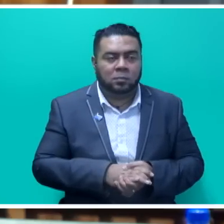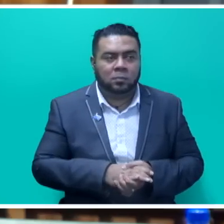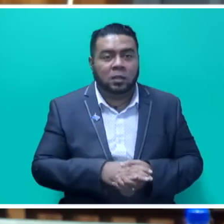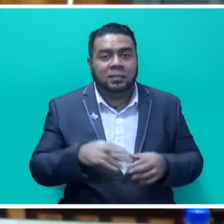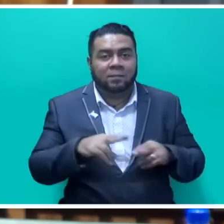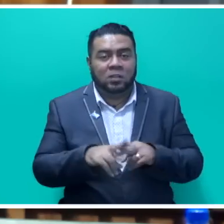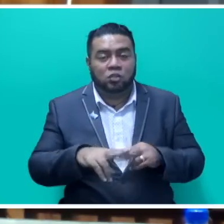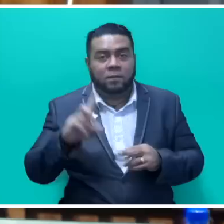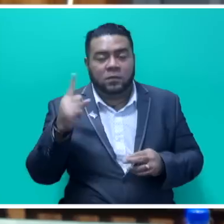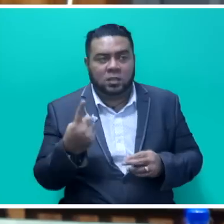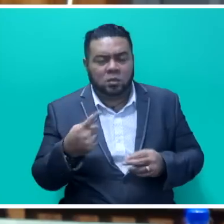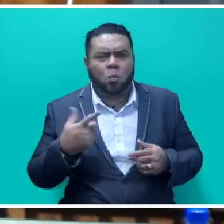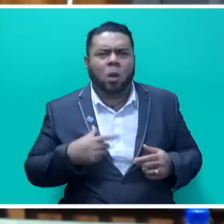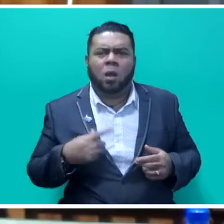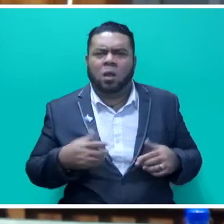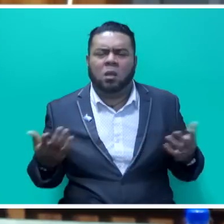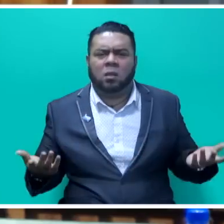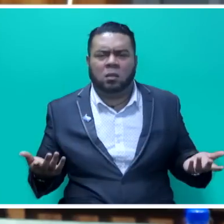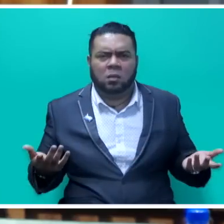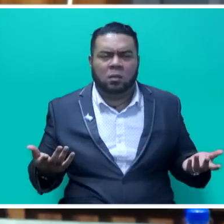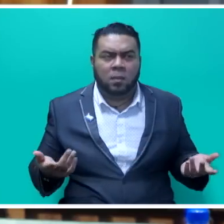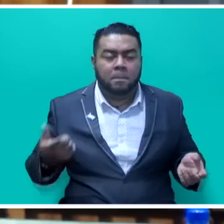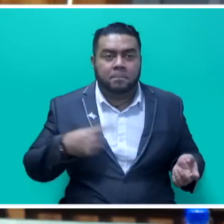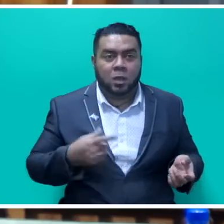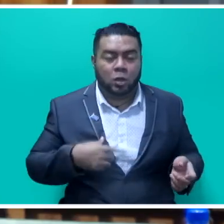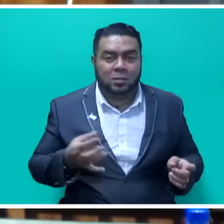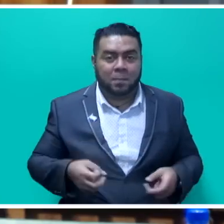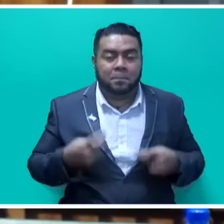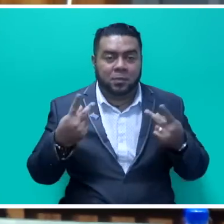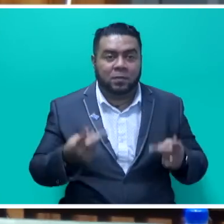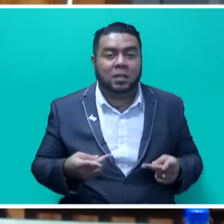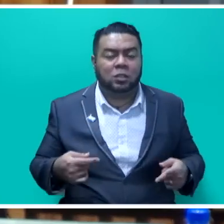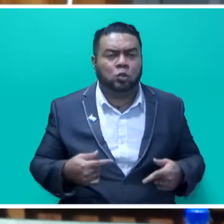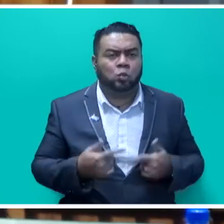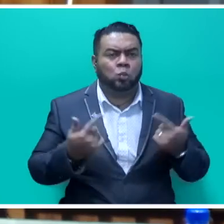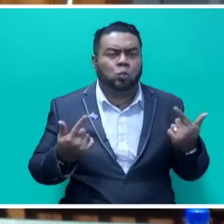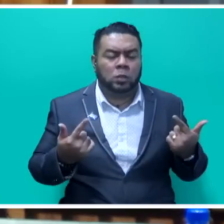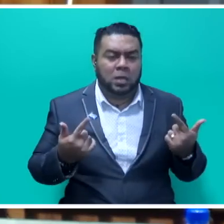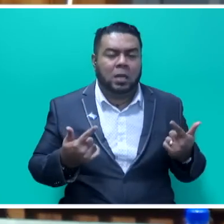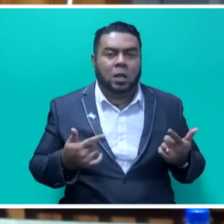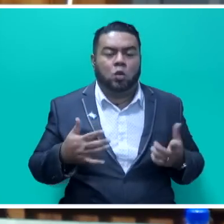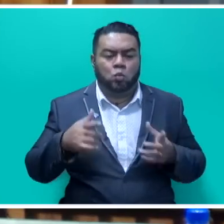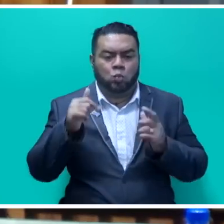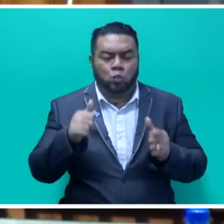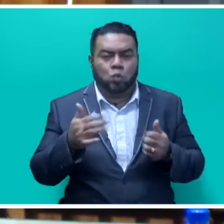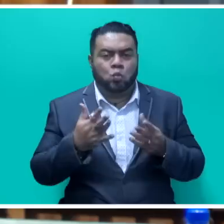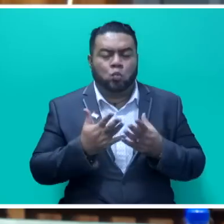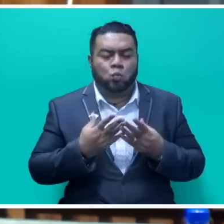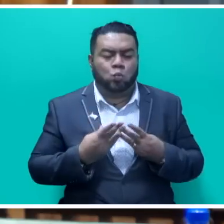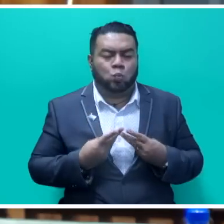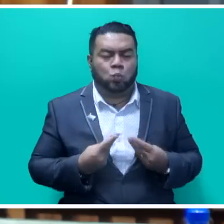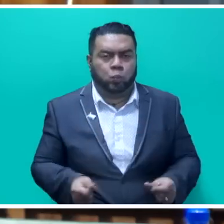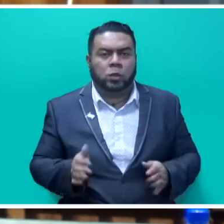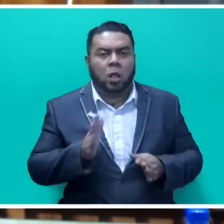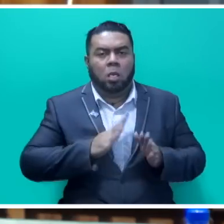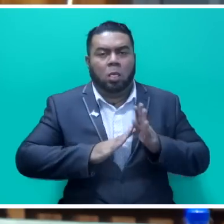First. Why, Mr. Speaker? Why? Because it provided huge and genuine relief to parents and guardians and